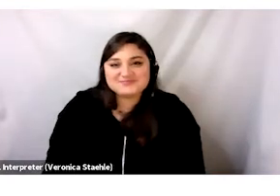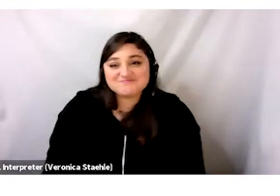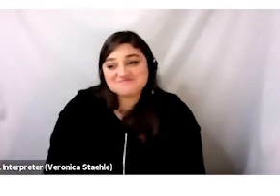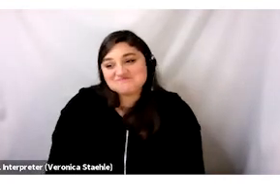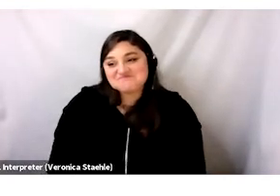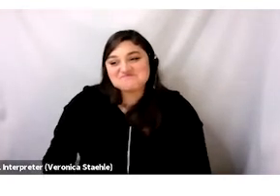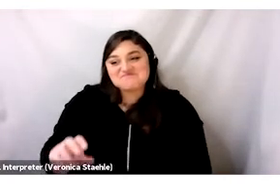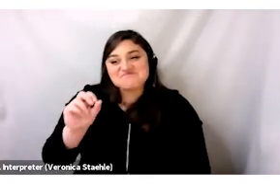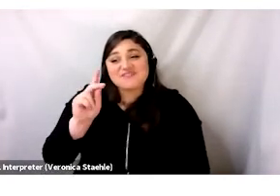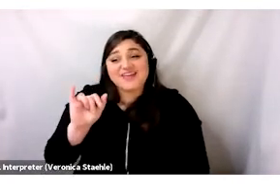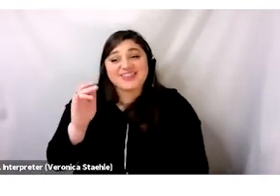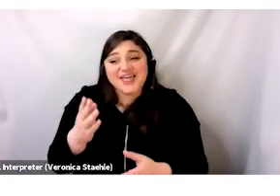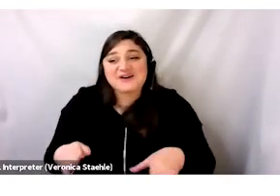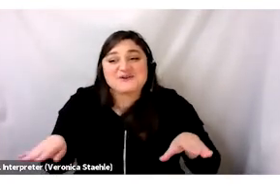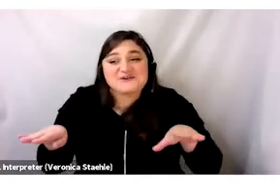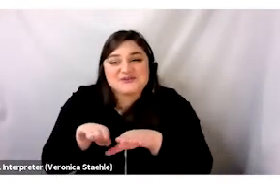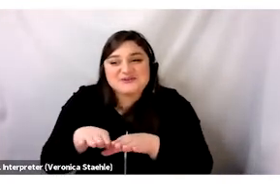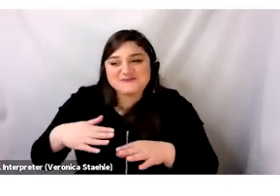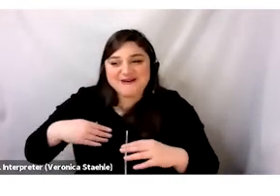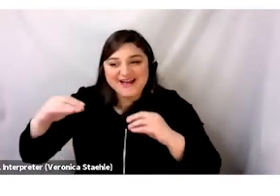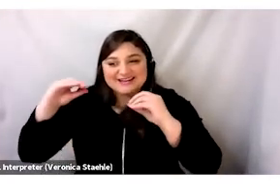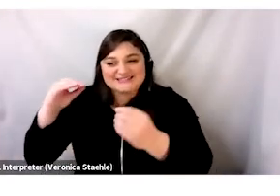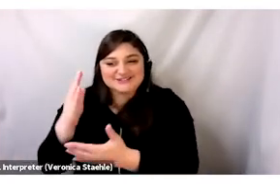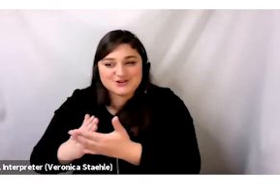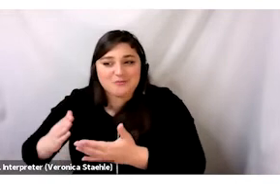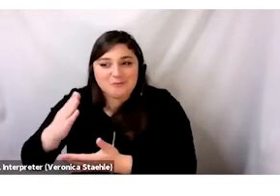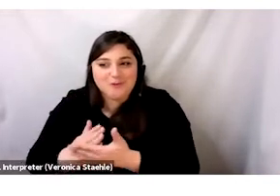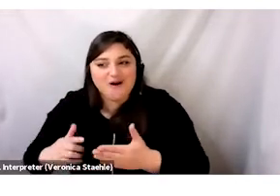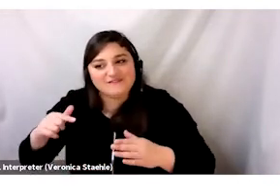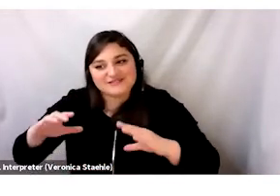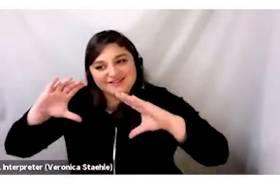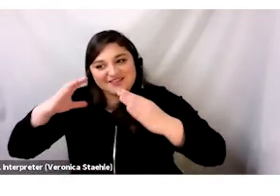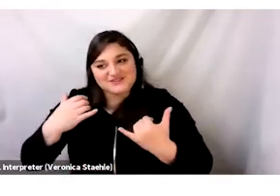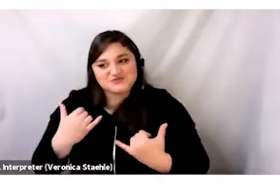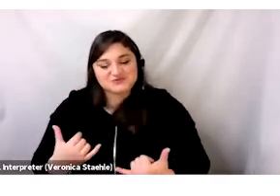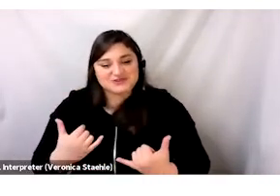Okay, so that concludes the teaching part of the